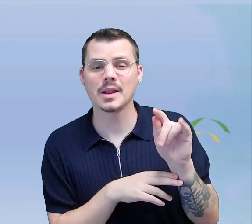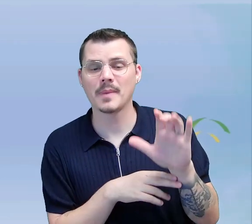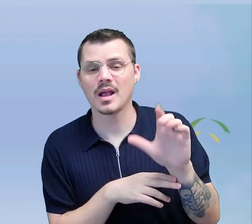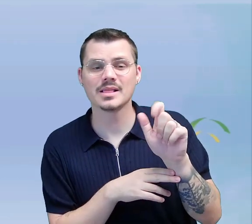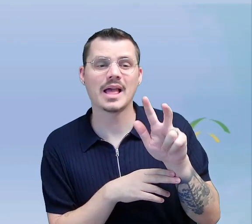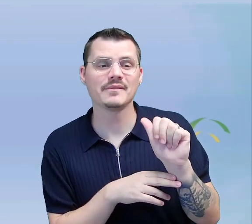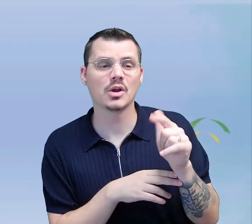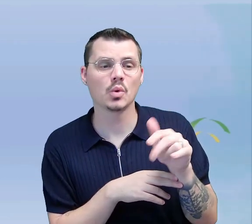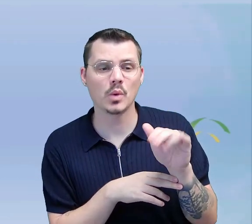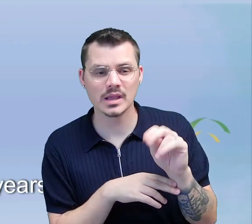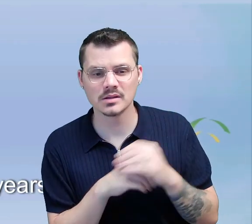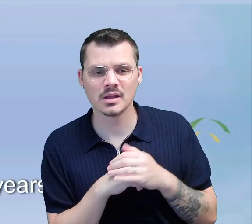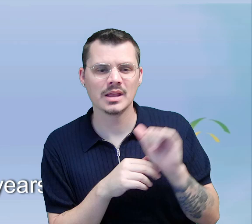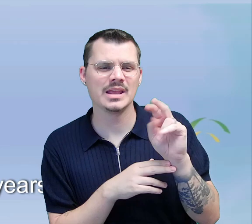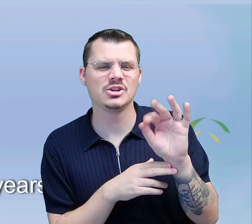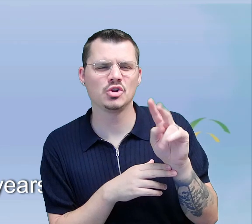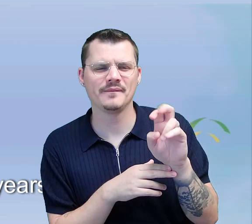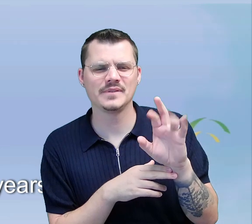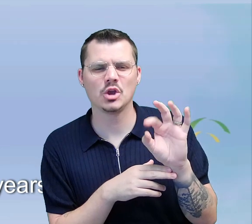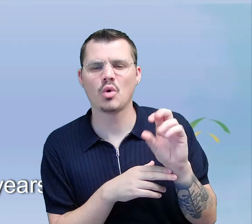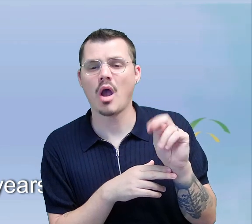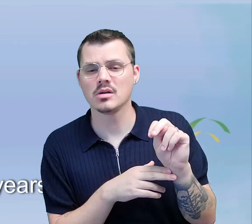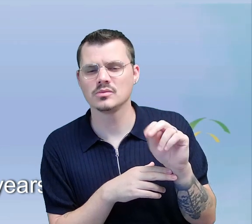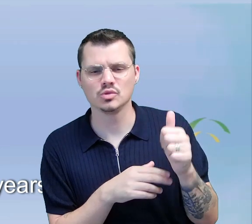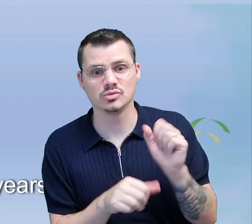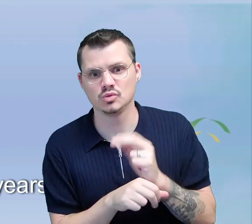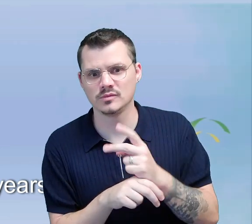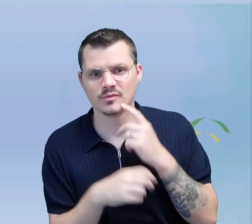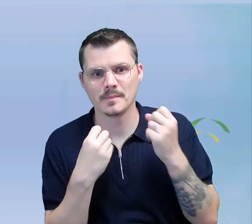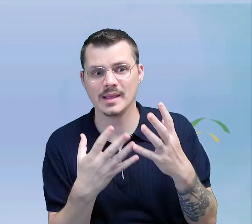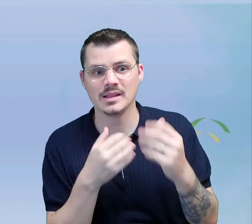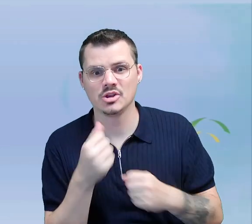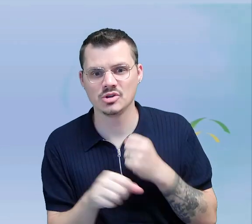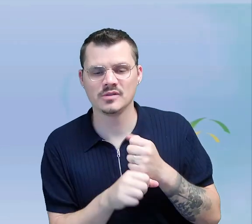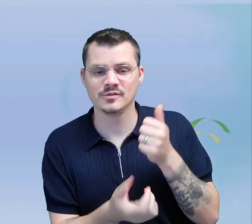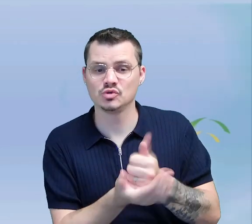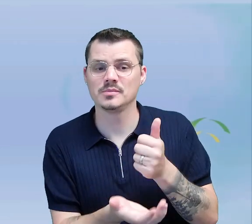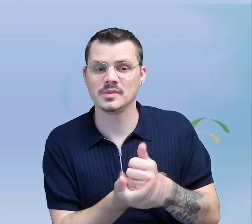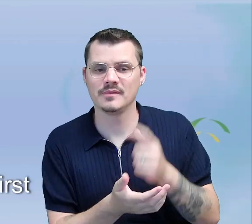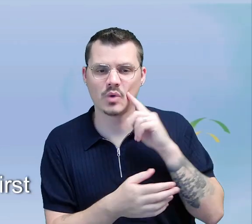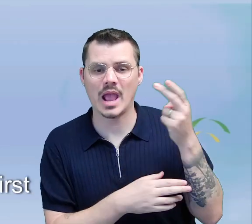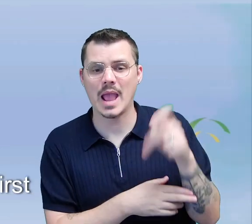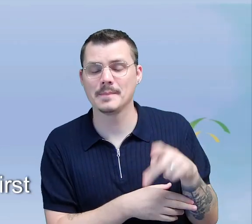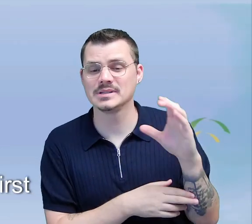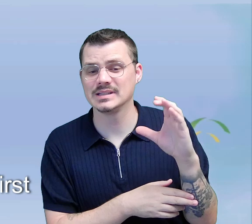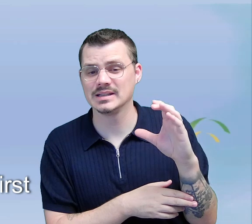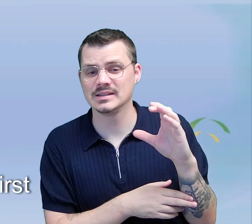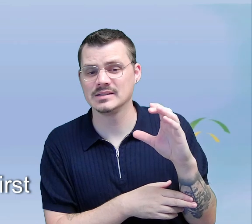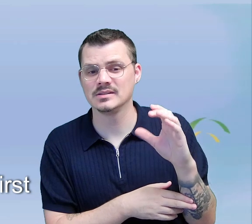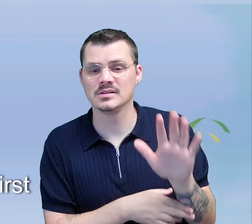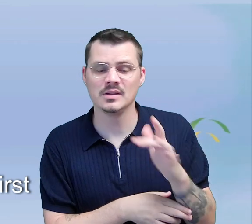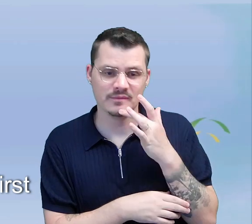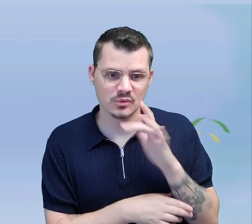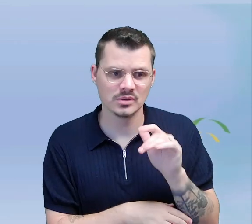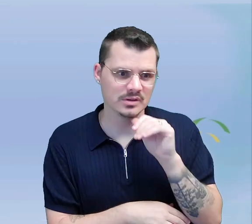Antibiotic Levaquin, interferon, which was used for many years as a treatment for hepatitis C. Fortunately,